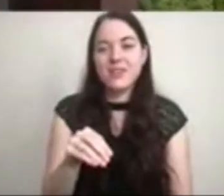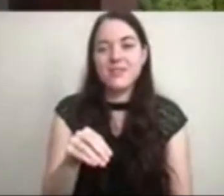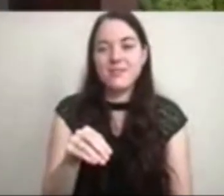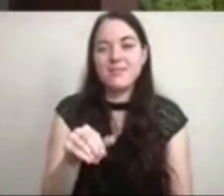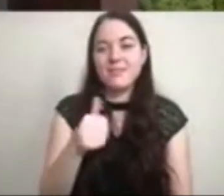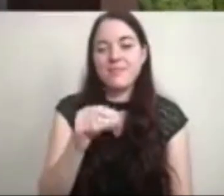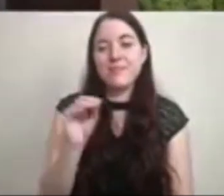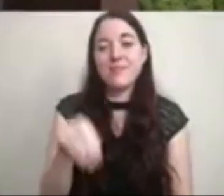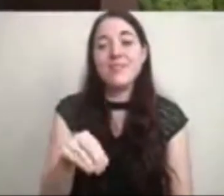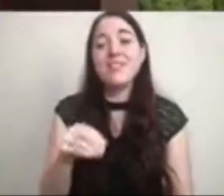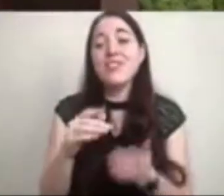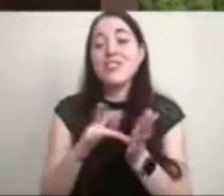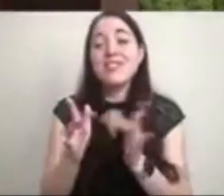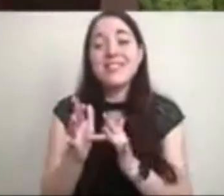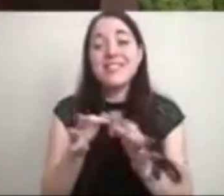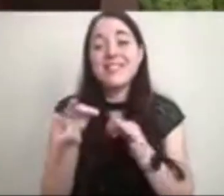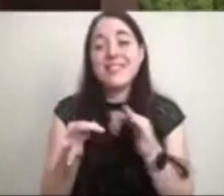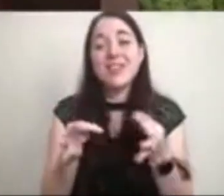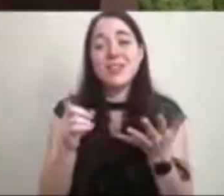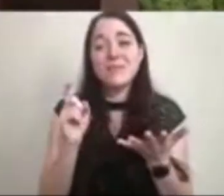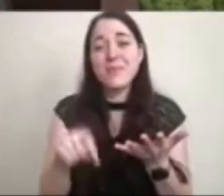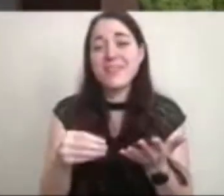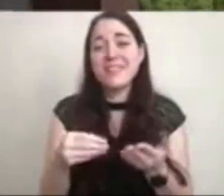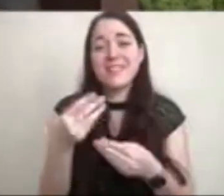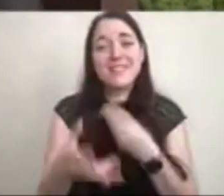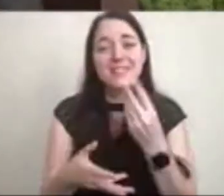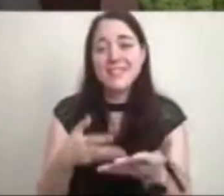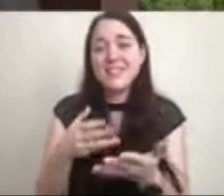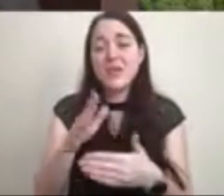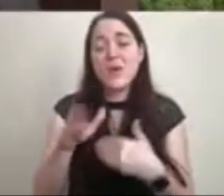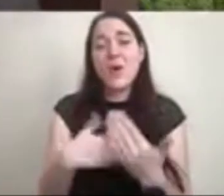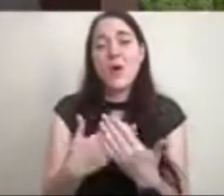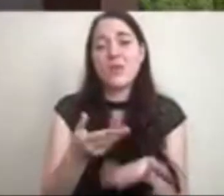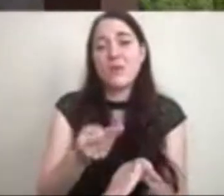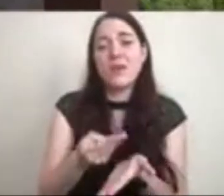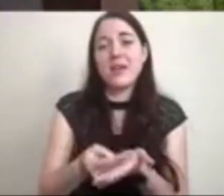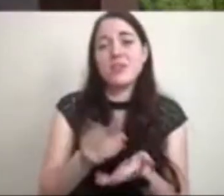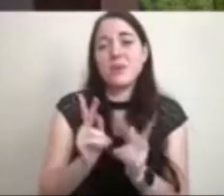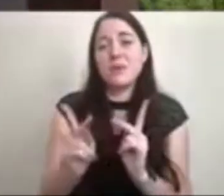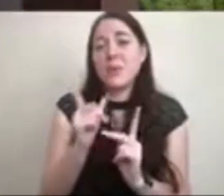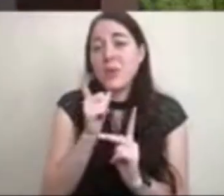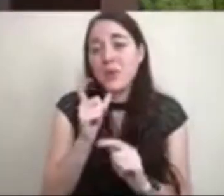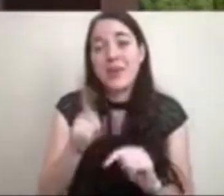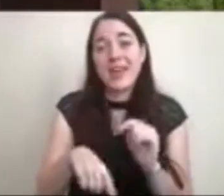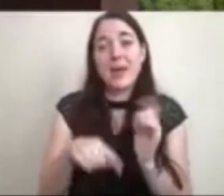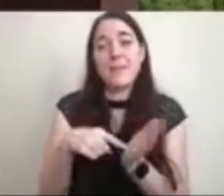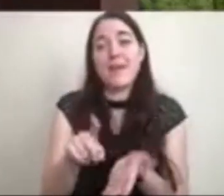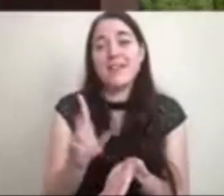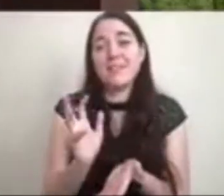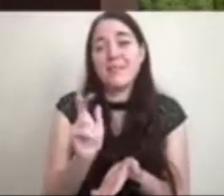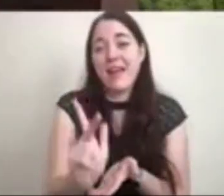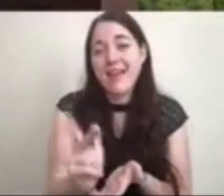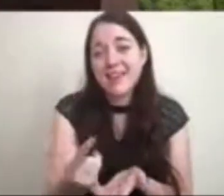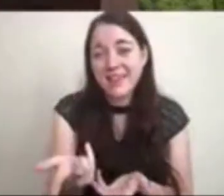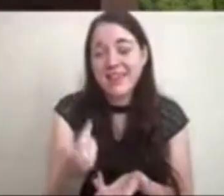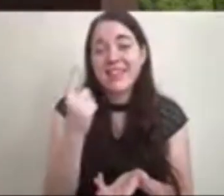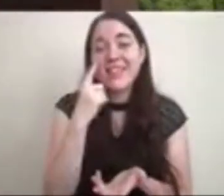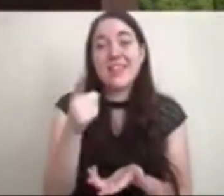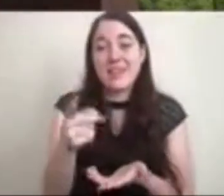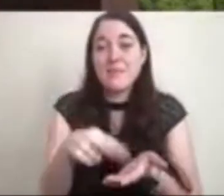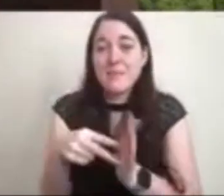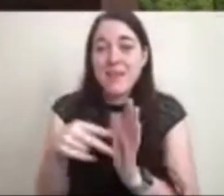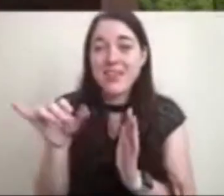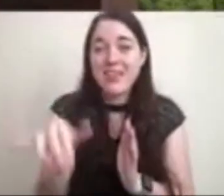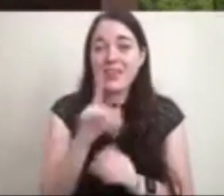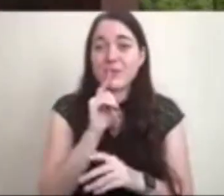Jesus said to give away all of our money to those who cannot pay us back. And I think he actually said it, and I think that he meant it, and I'm not